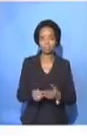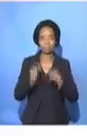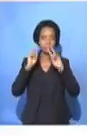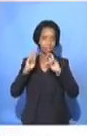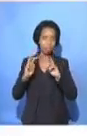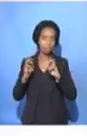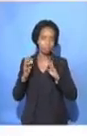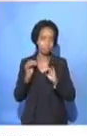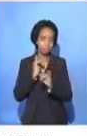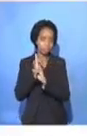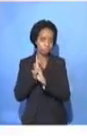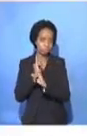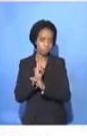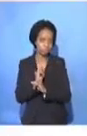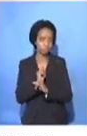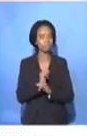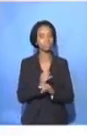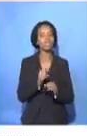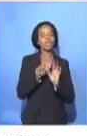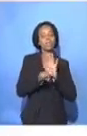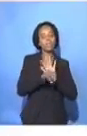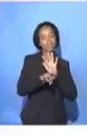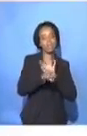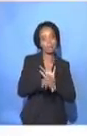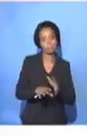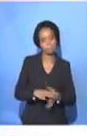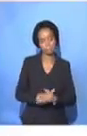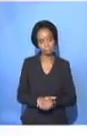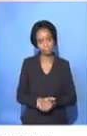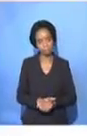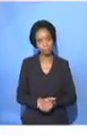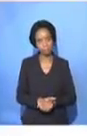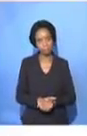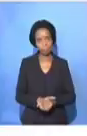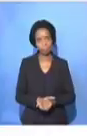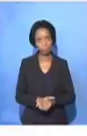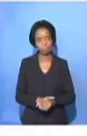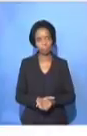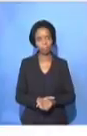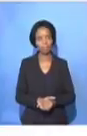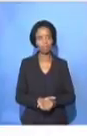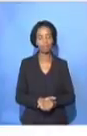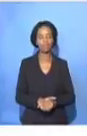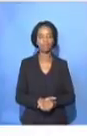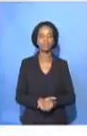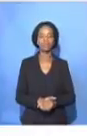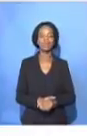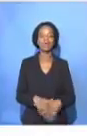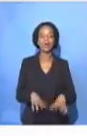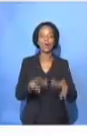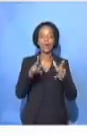research institutions, and the media. The observation